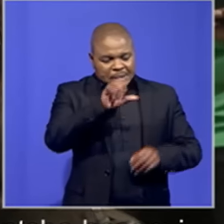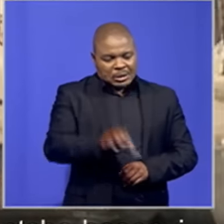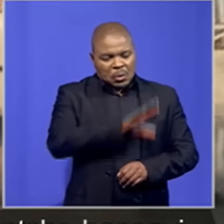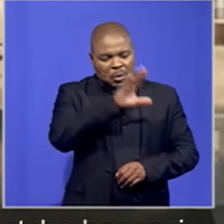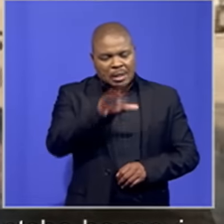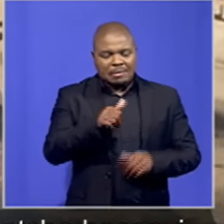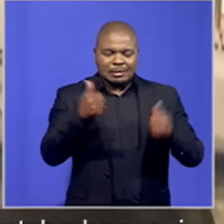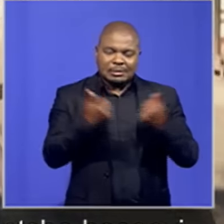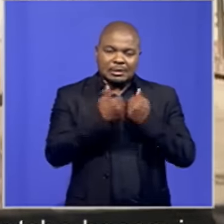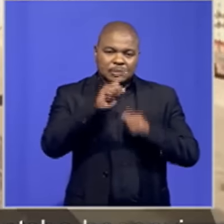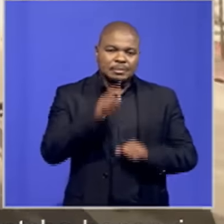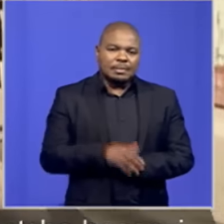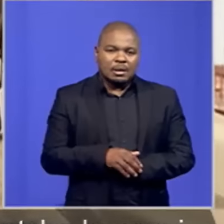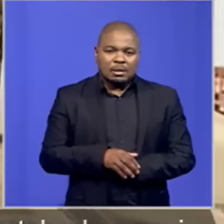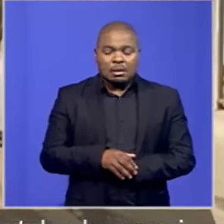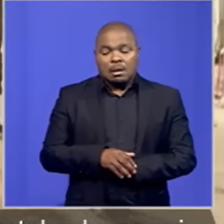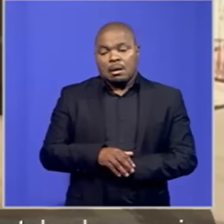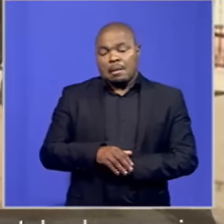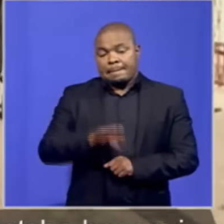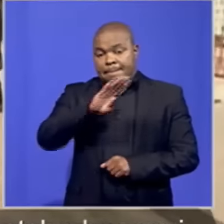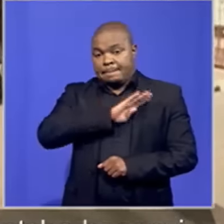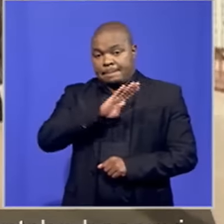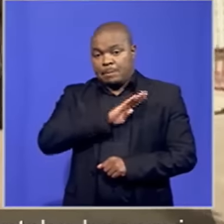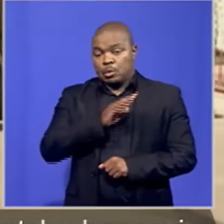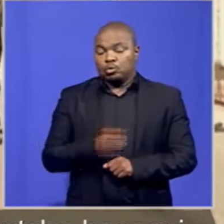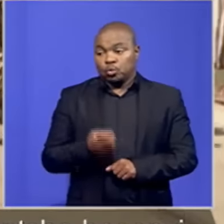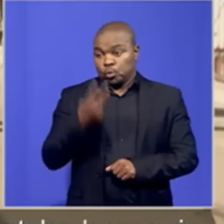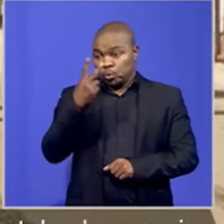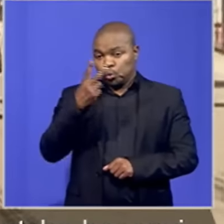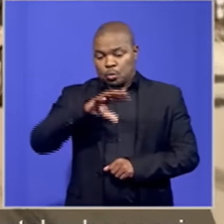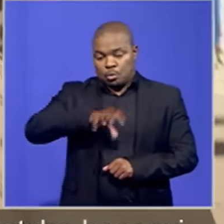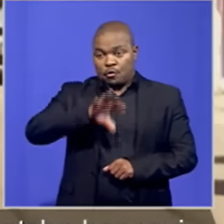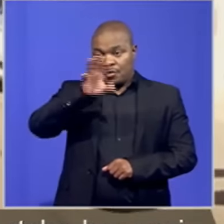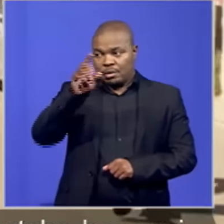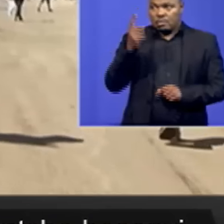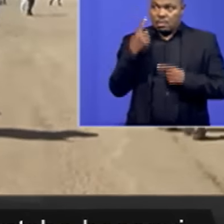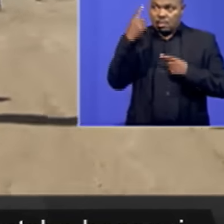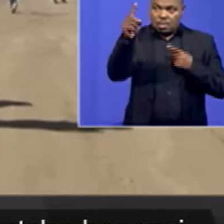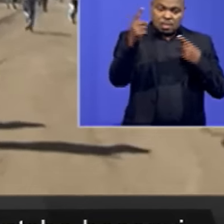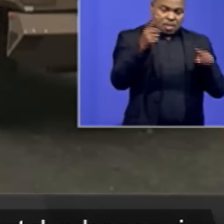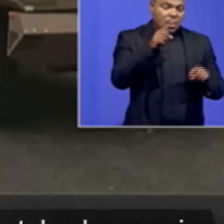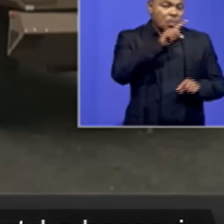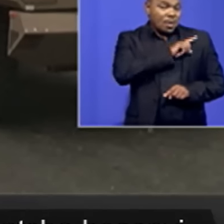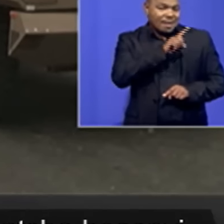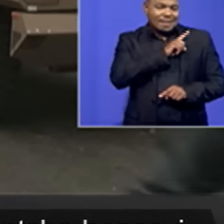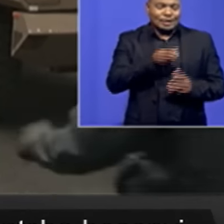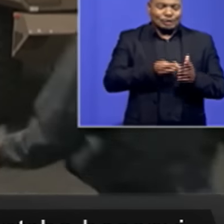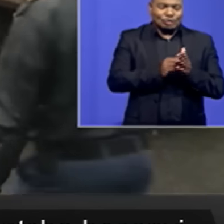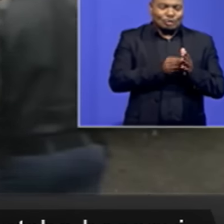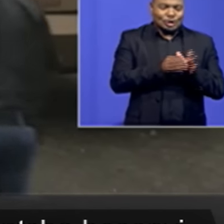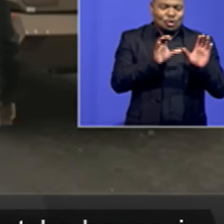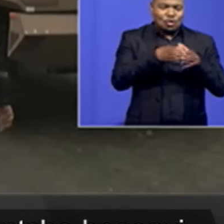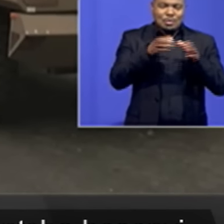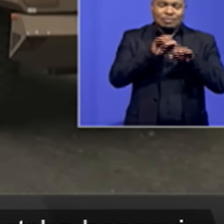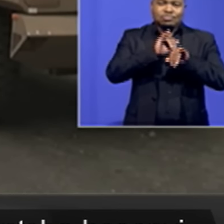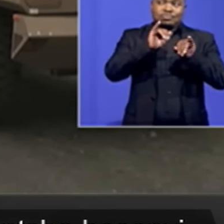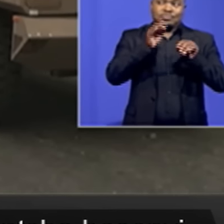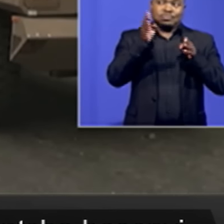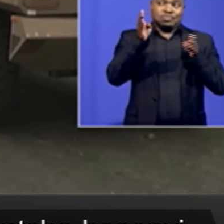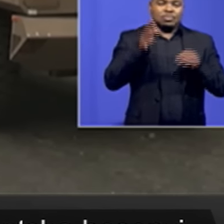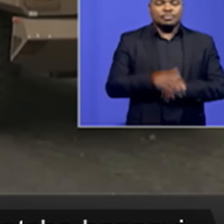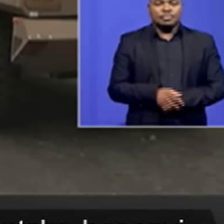natšo go romelwa ga sešole ka diporofenseng tše 2 ka nageng go bakilwe ke go keka ga dingwagwana tša bosenyi. Our